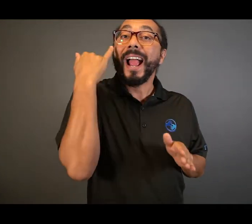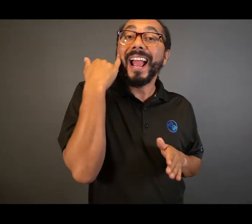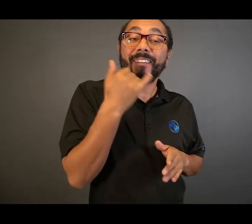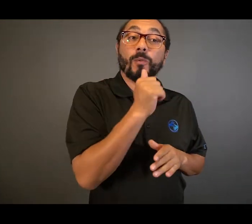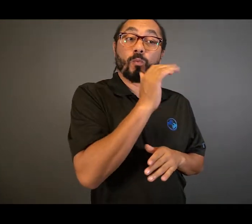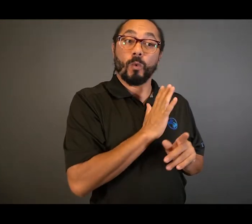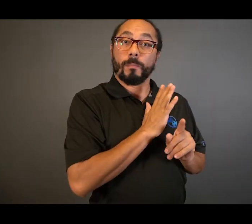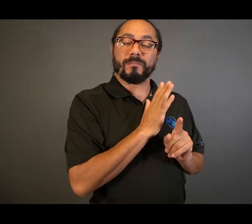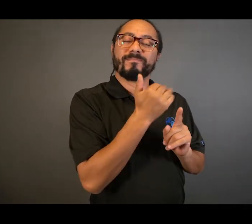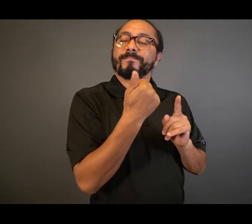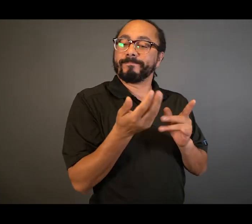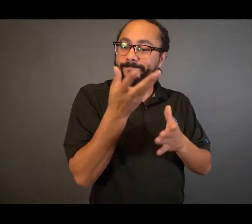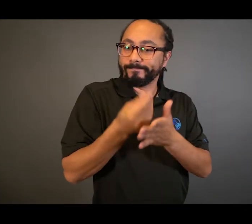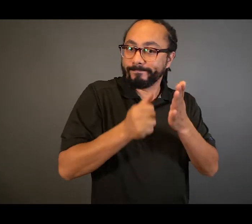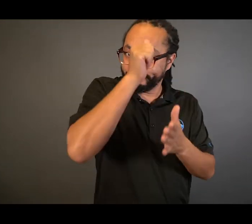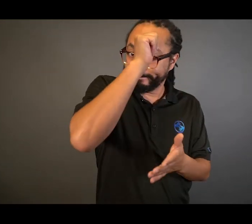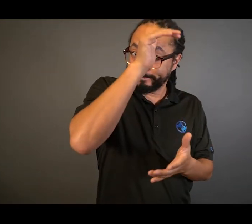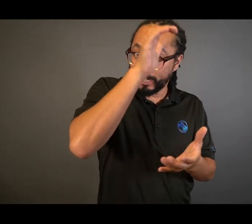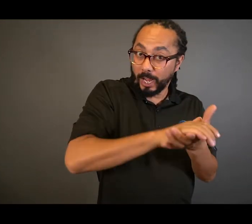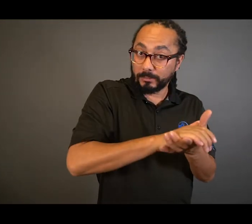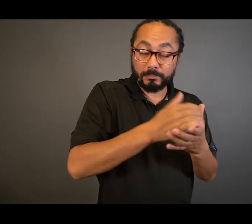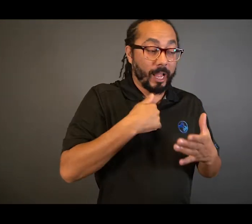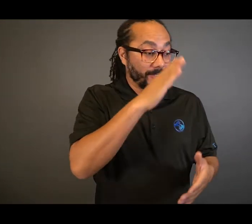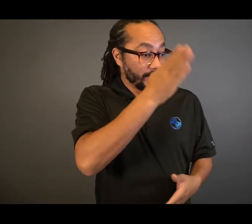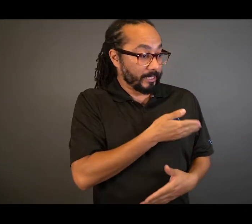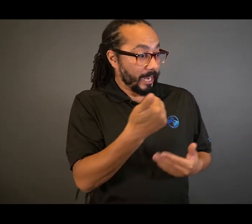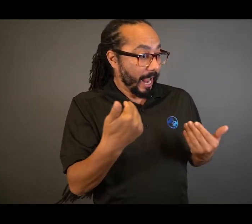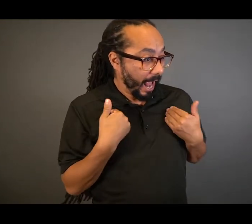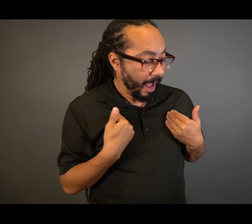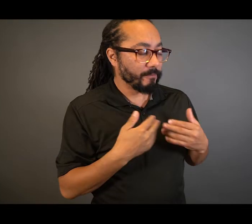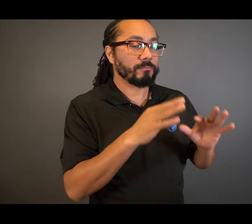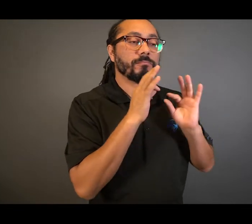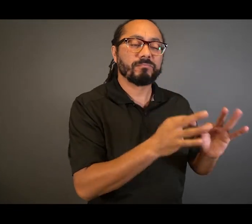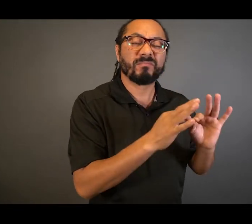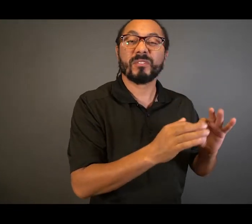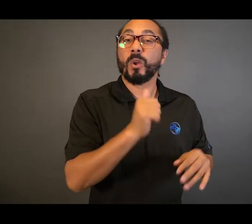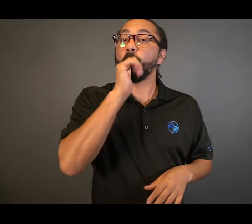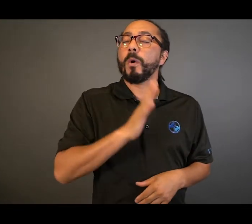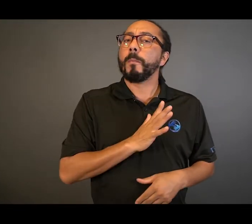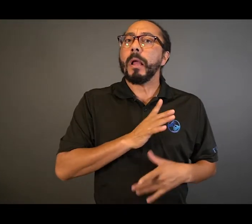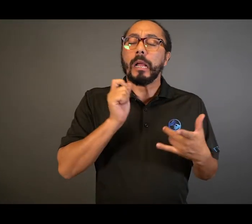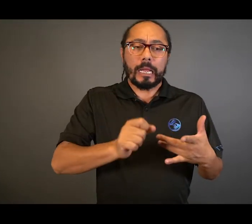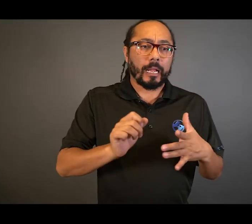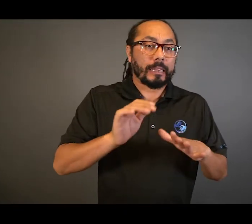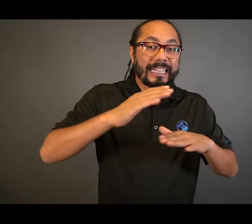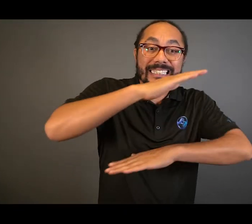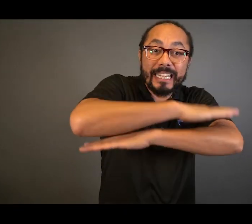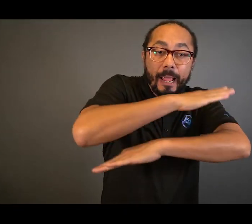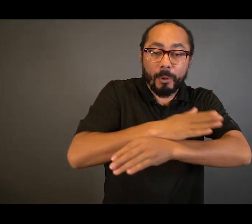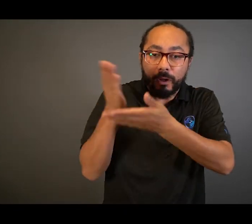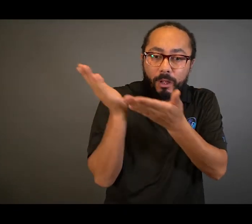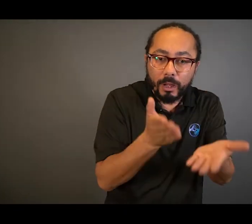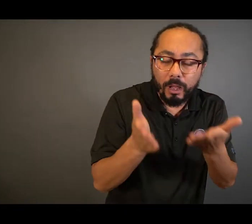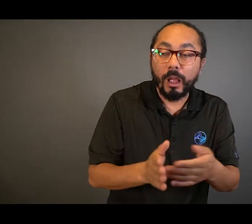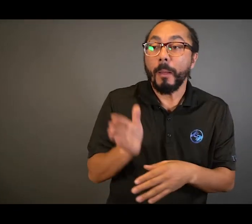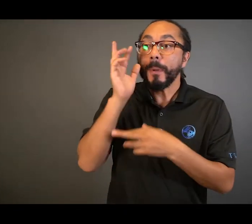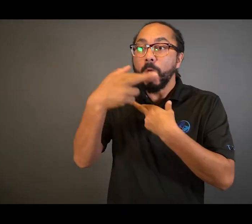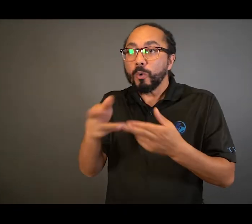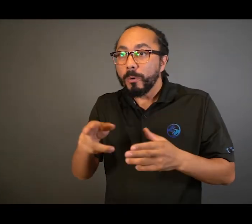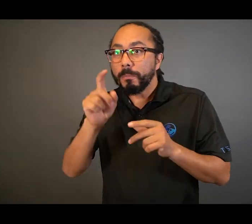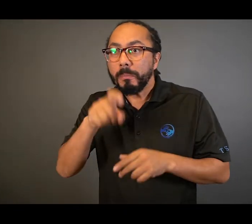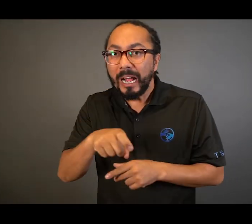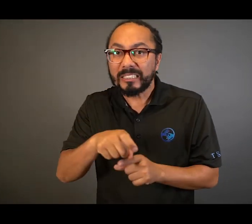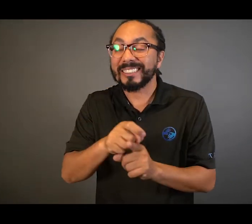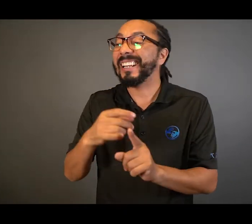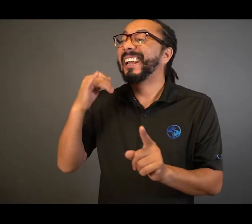with sons old enough to do so. It is laborious enough for a woman to superintend the table and bedrooms,